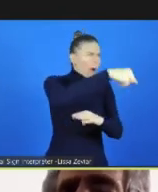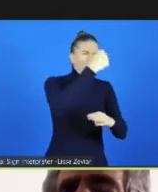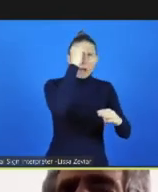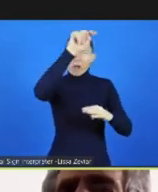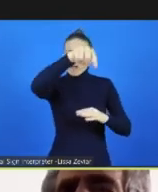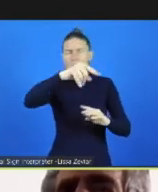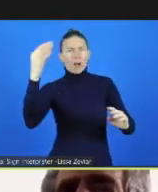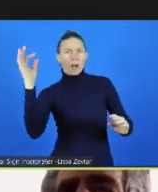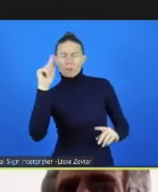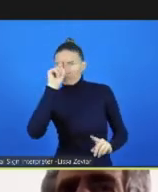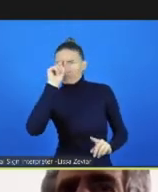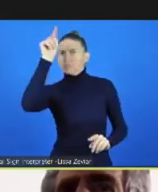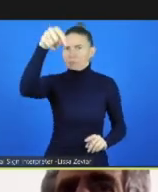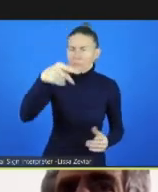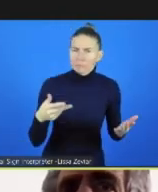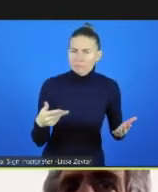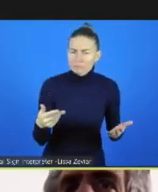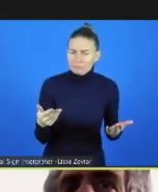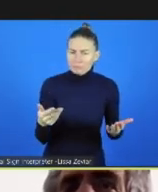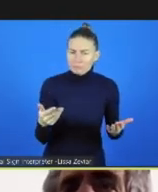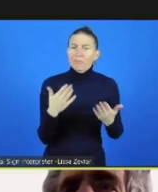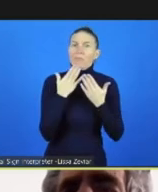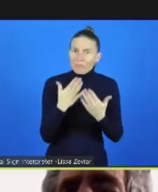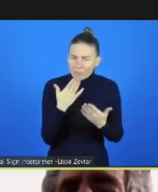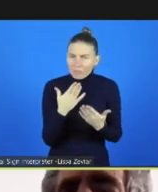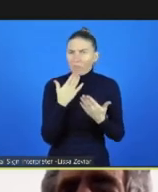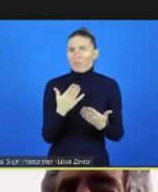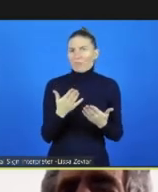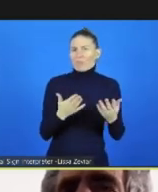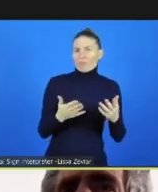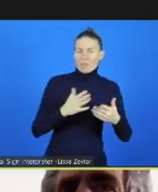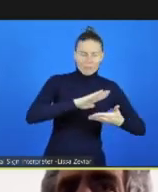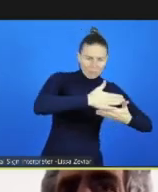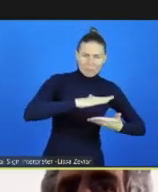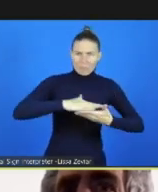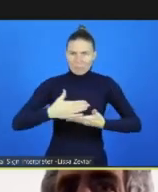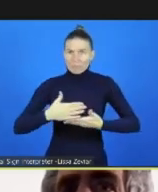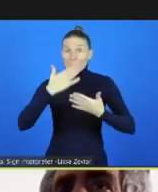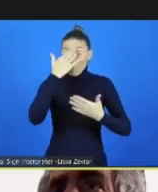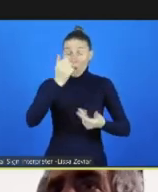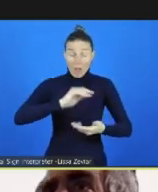a great deal of accessibility is available from the device as soon as you turn it on.